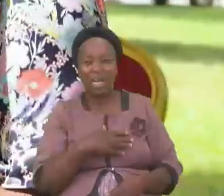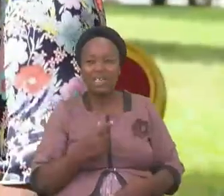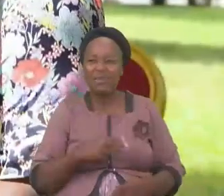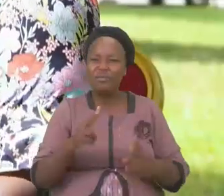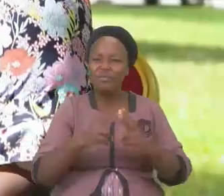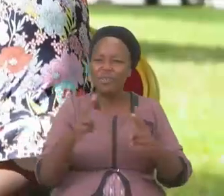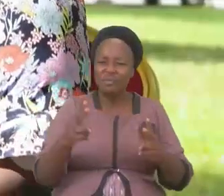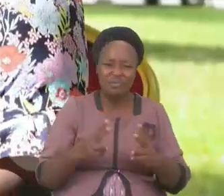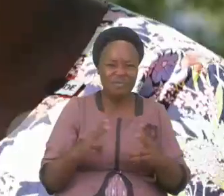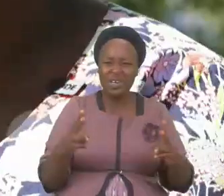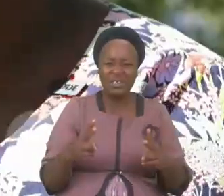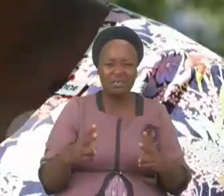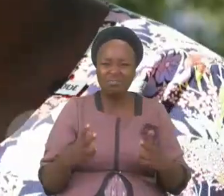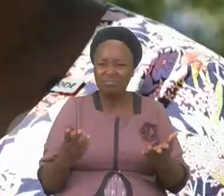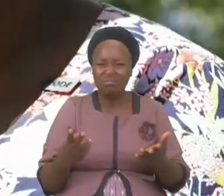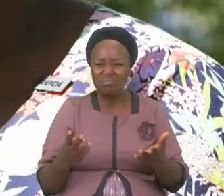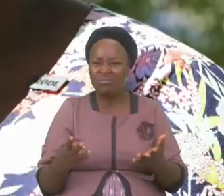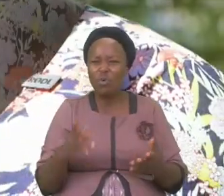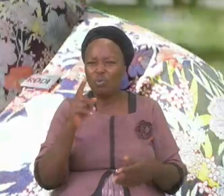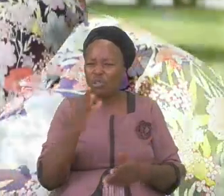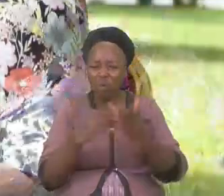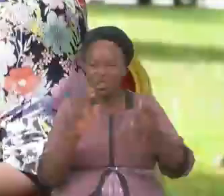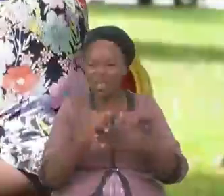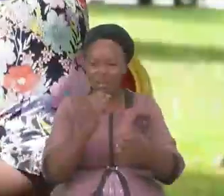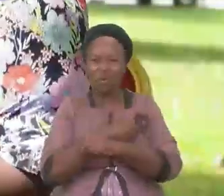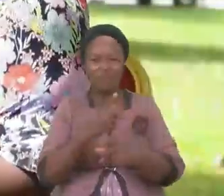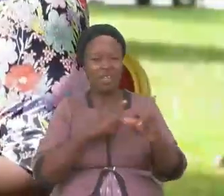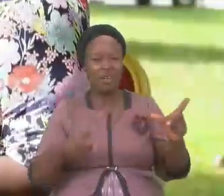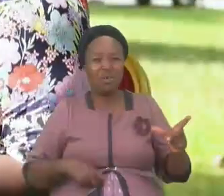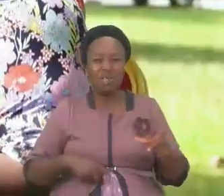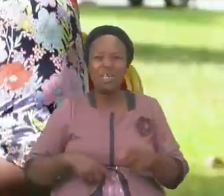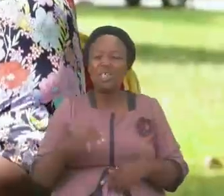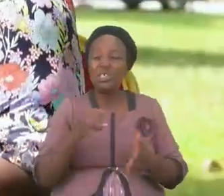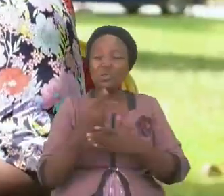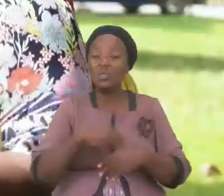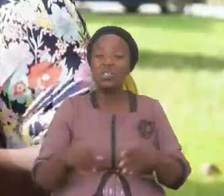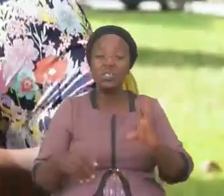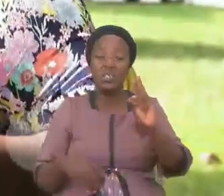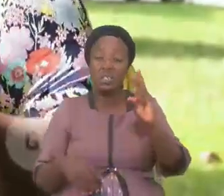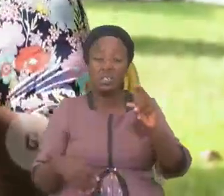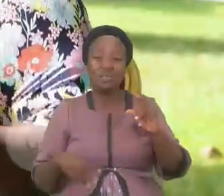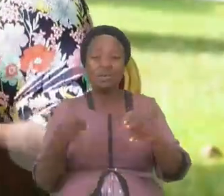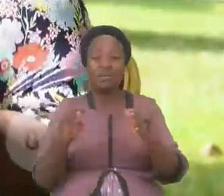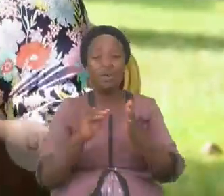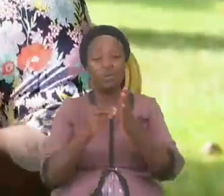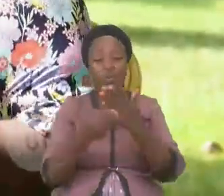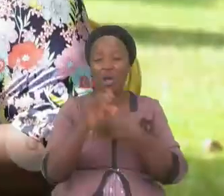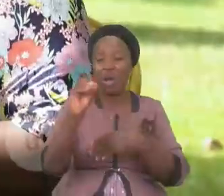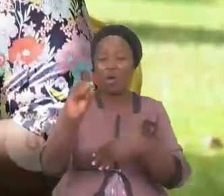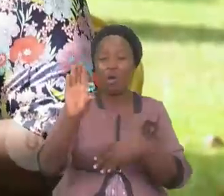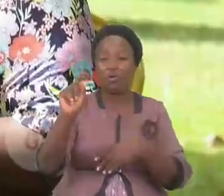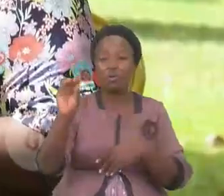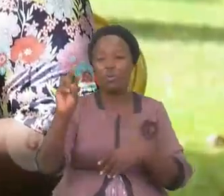was on the 16th of October. I went to bed in the middle of that night, that on the 16th. I felt